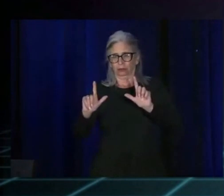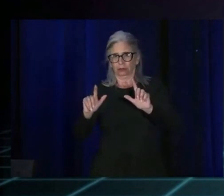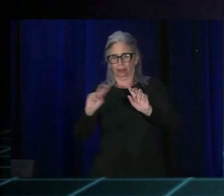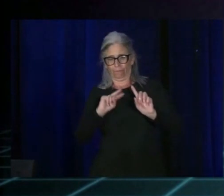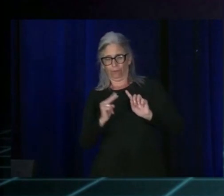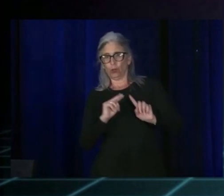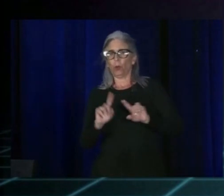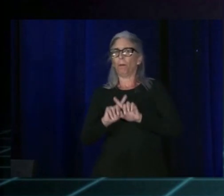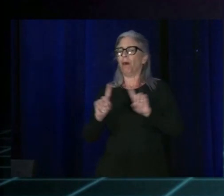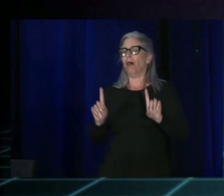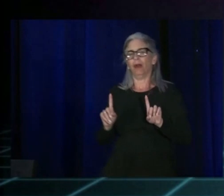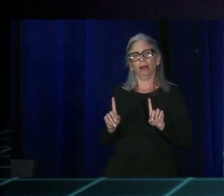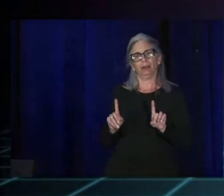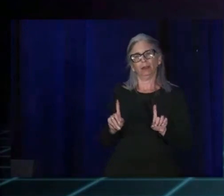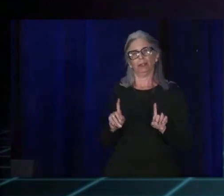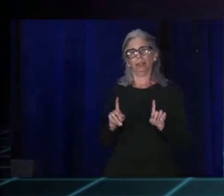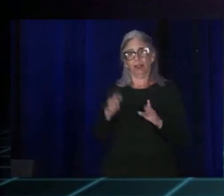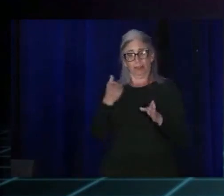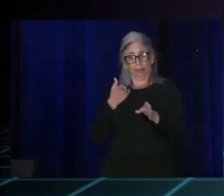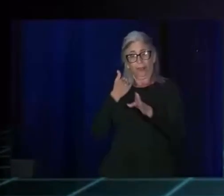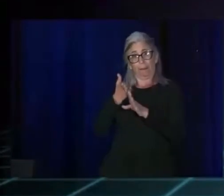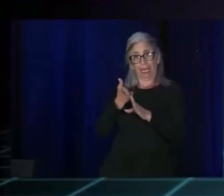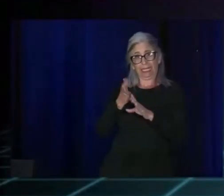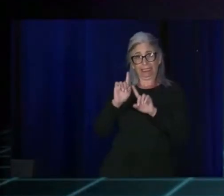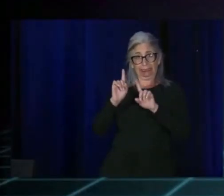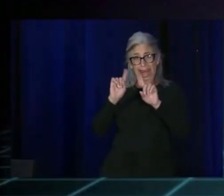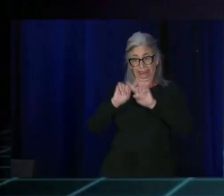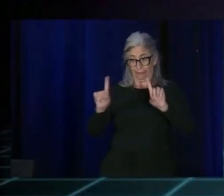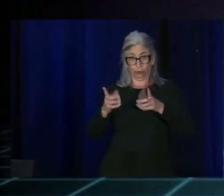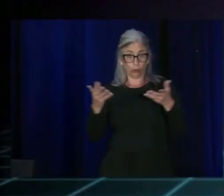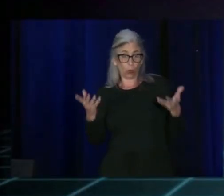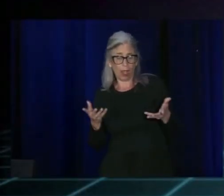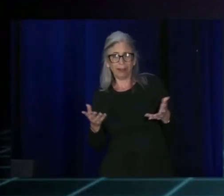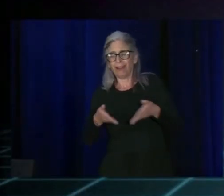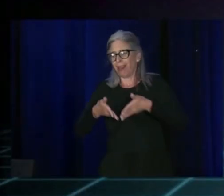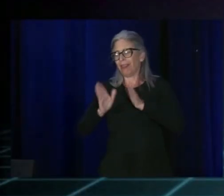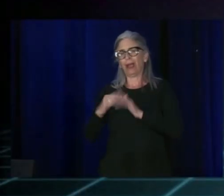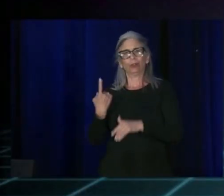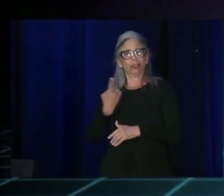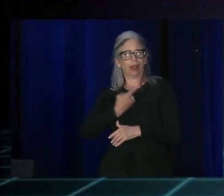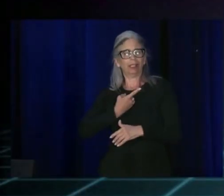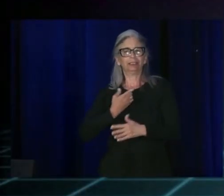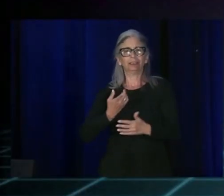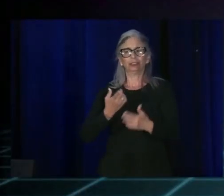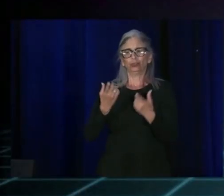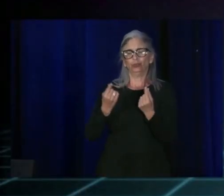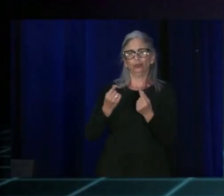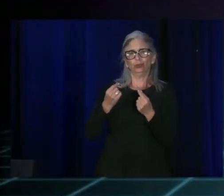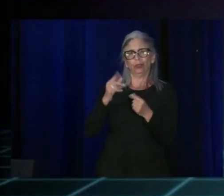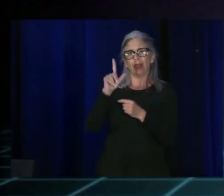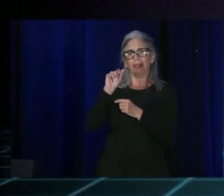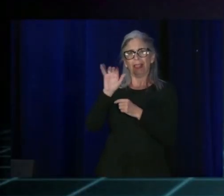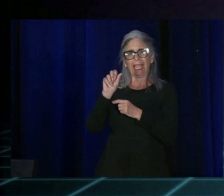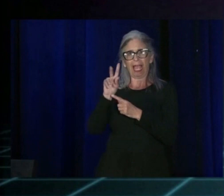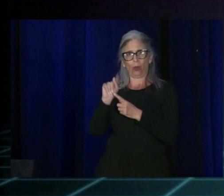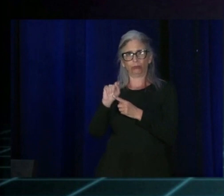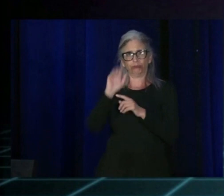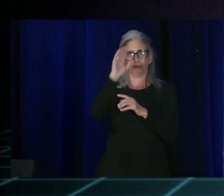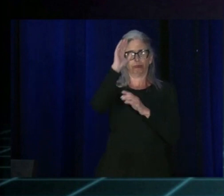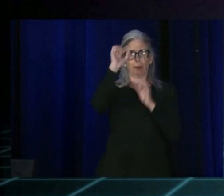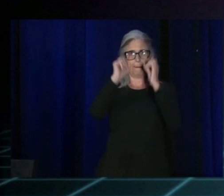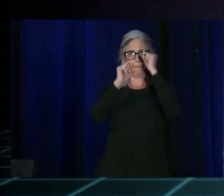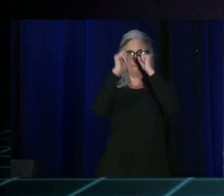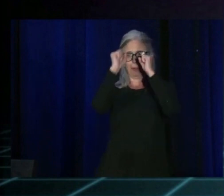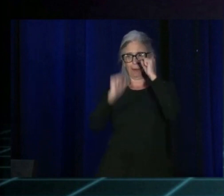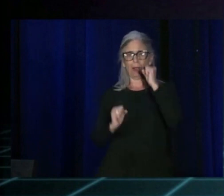the main difference is that it allows us to do layouts and to do error handling